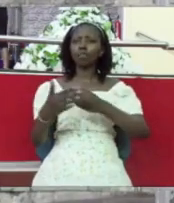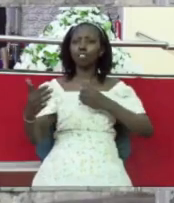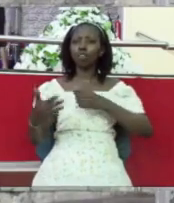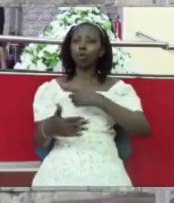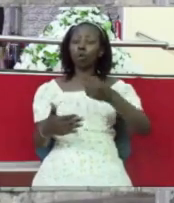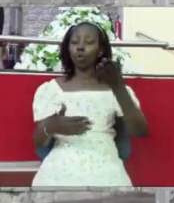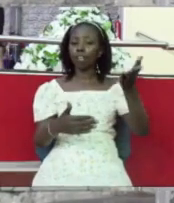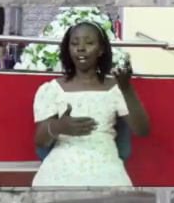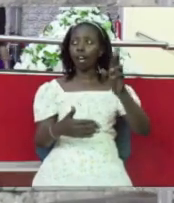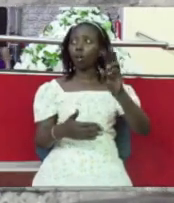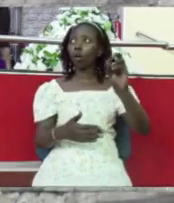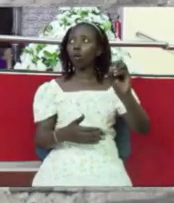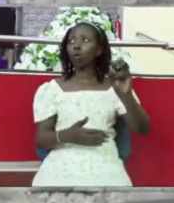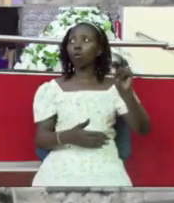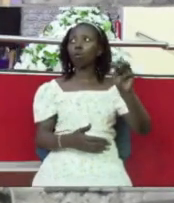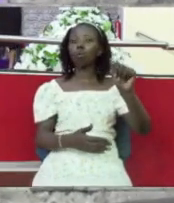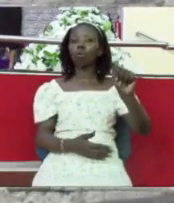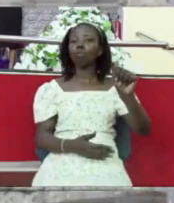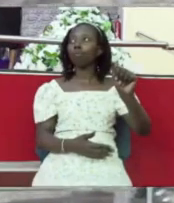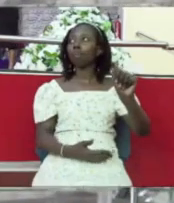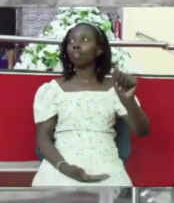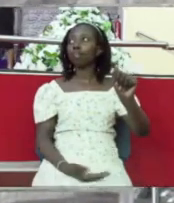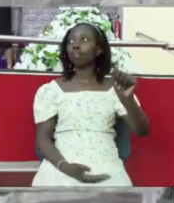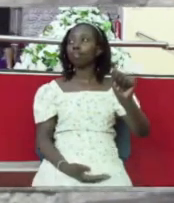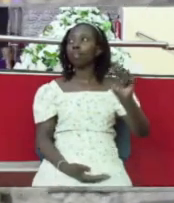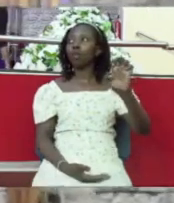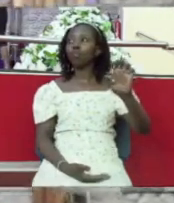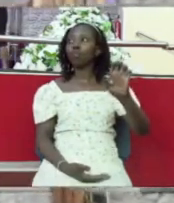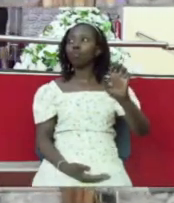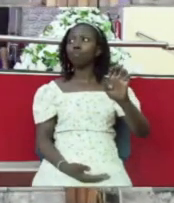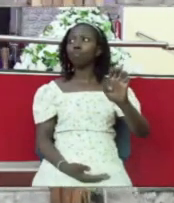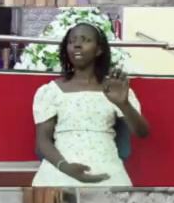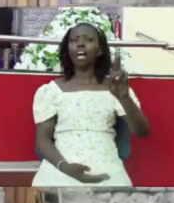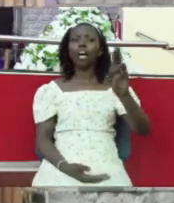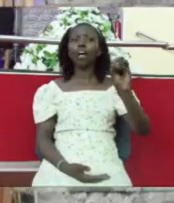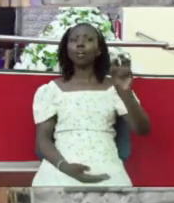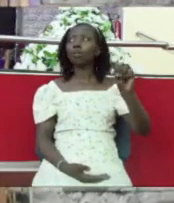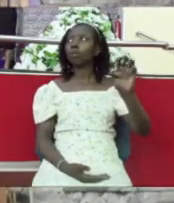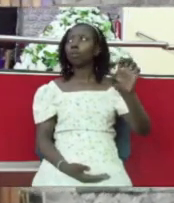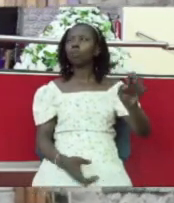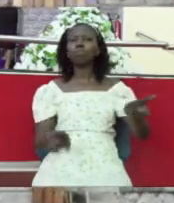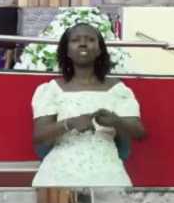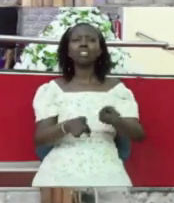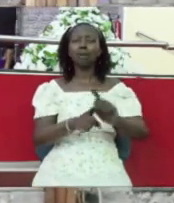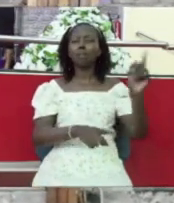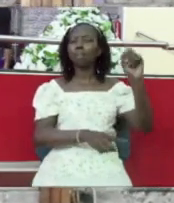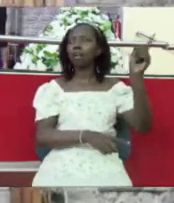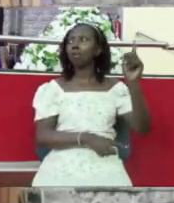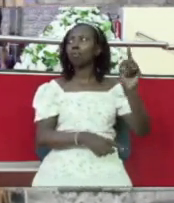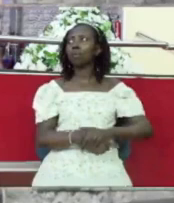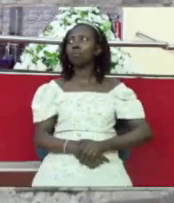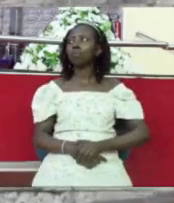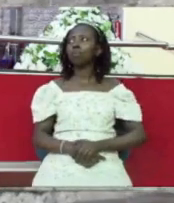aliandikia kanisa la Roma kabla hajaenda pale. And Rome was a setup like what we have here in the city of Nairobi. Roma ilikuwa kama vile